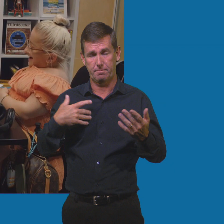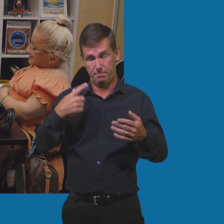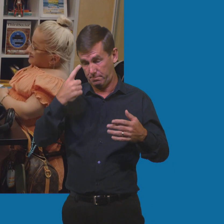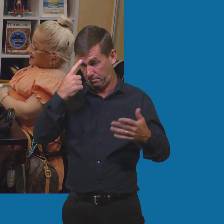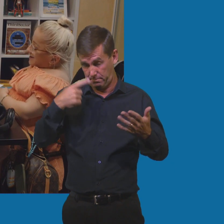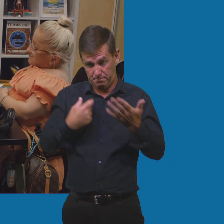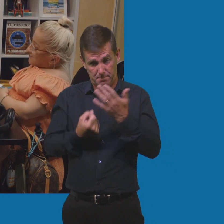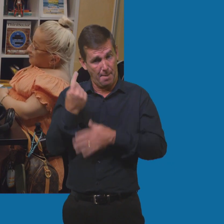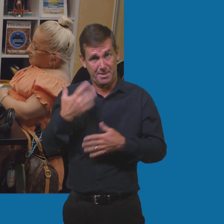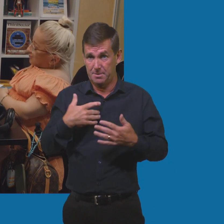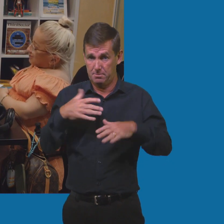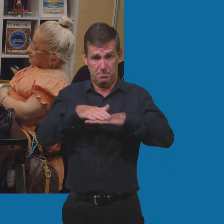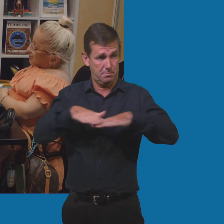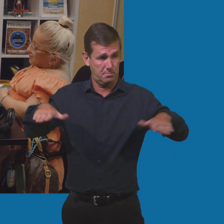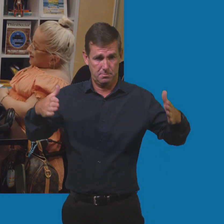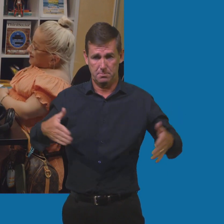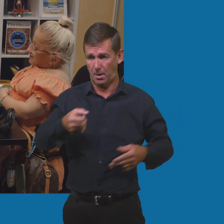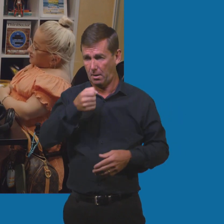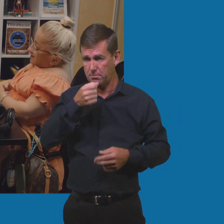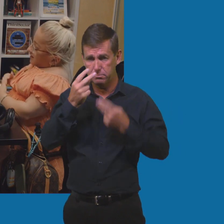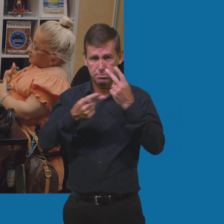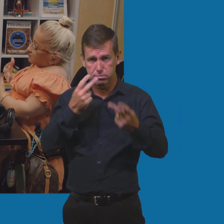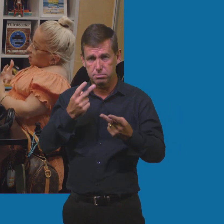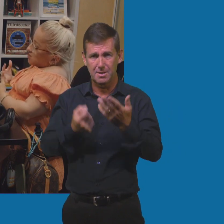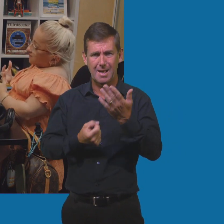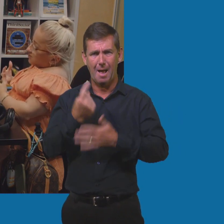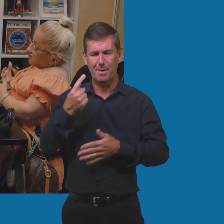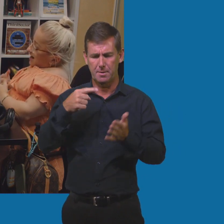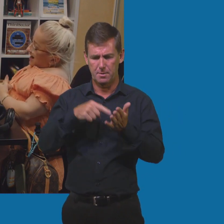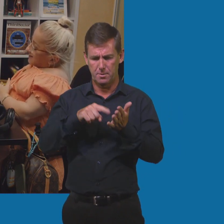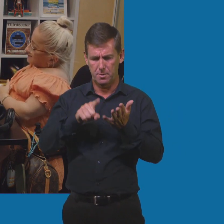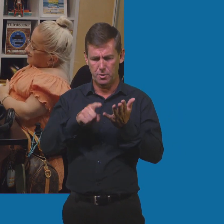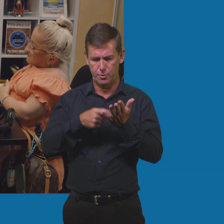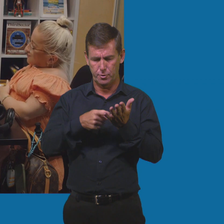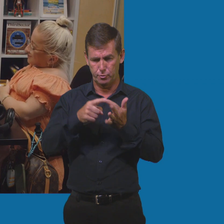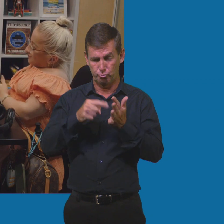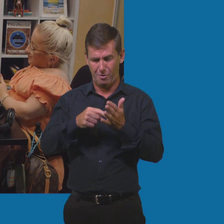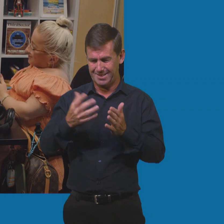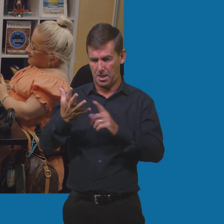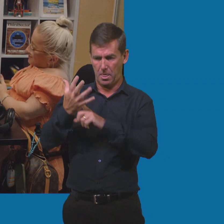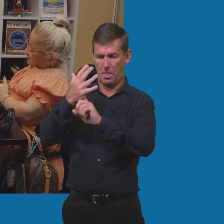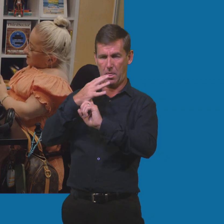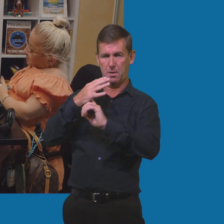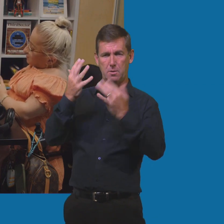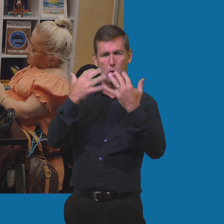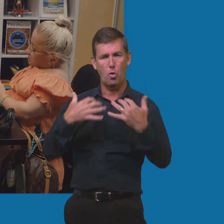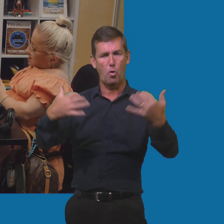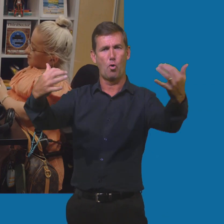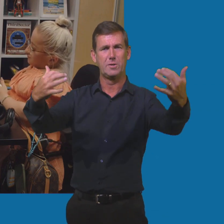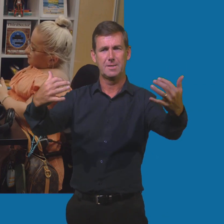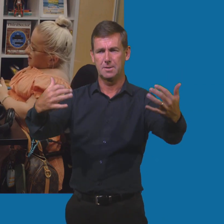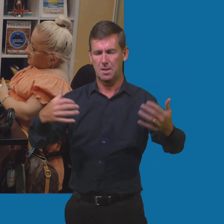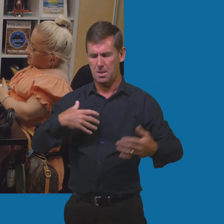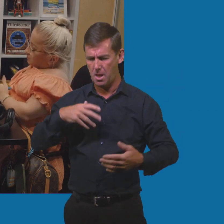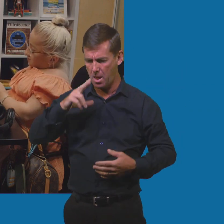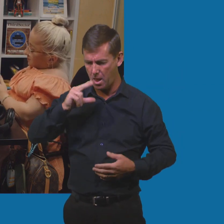stage, and at one point, you know, his Tourette's kind of took over, and everyone in the audience kind of really encouraged